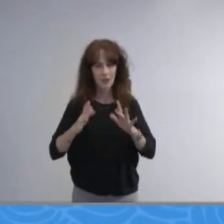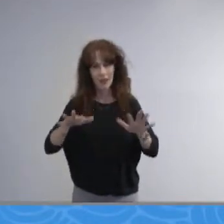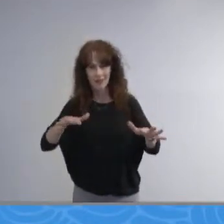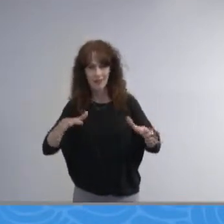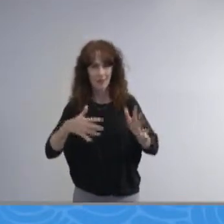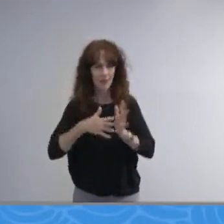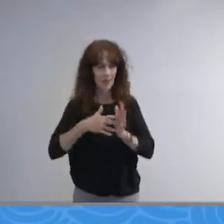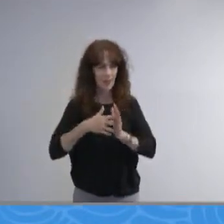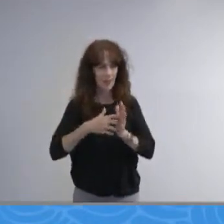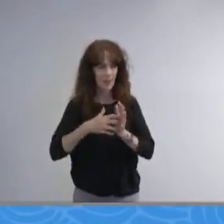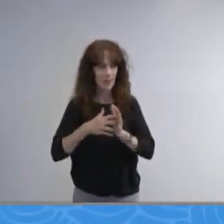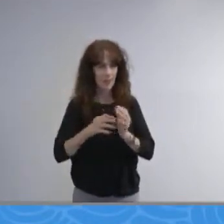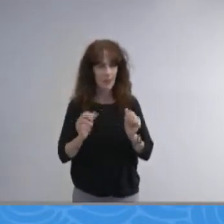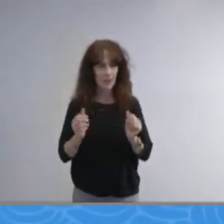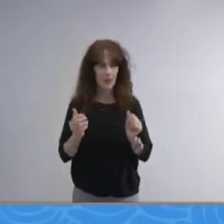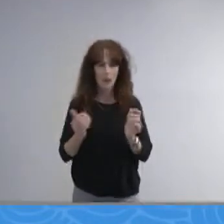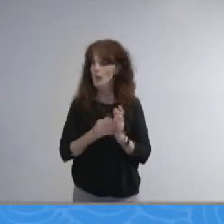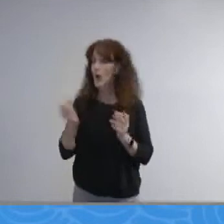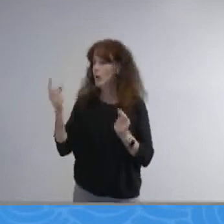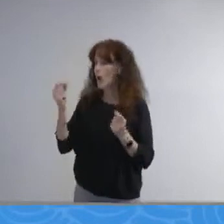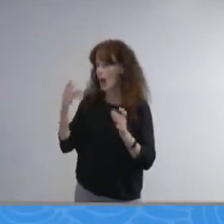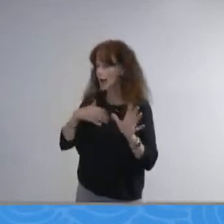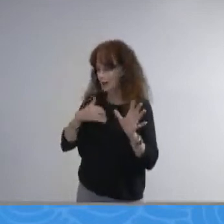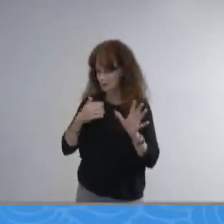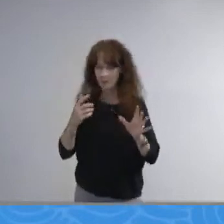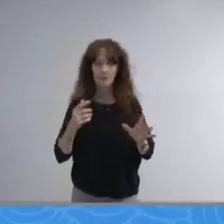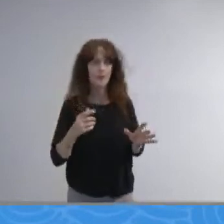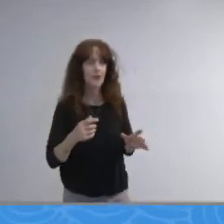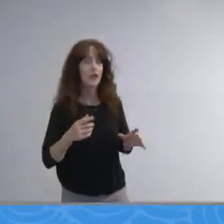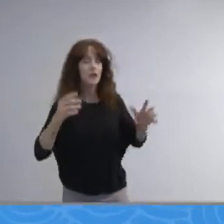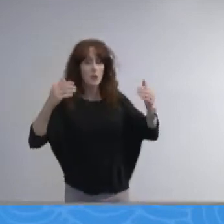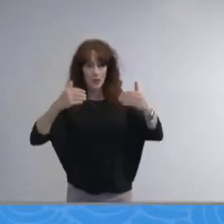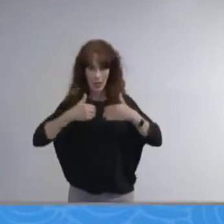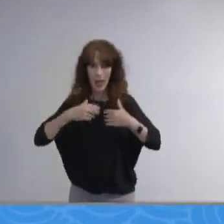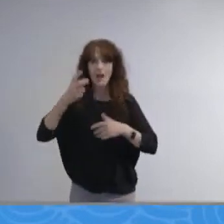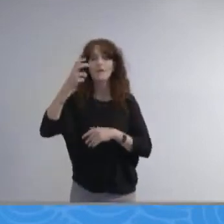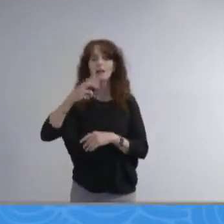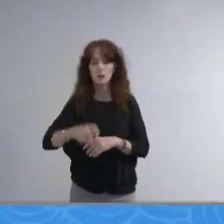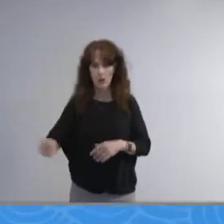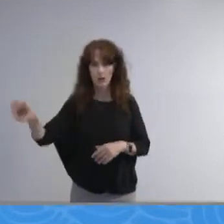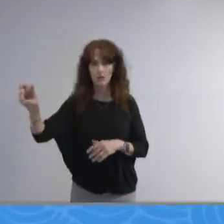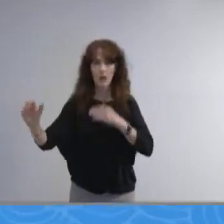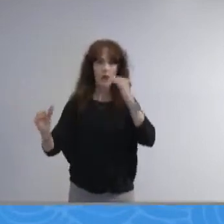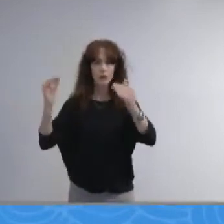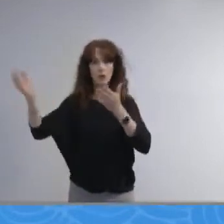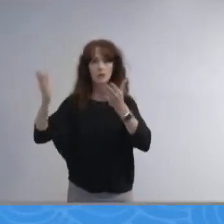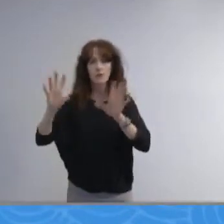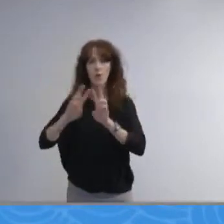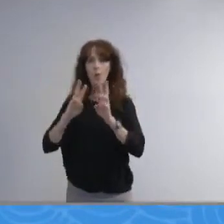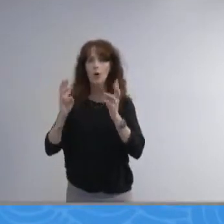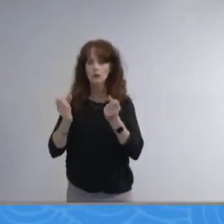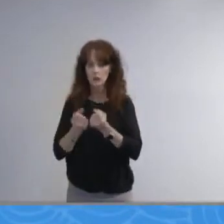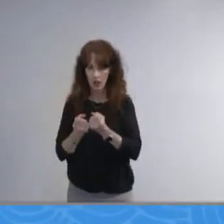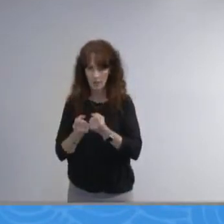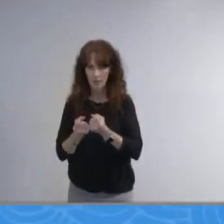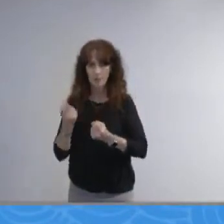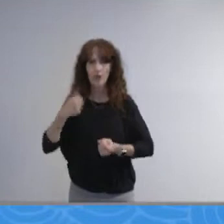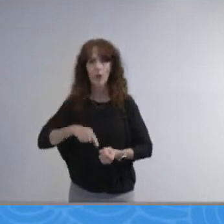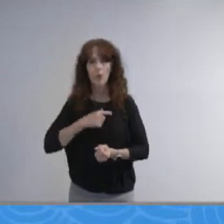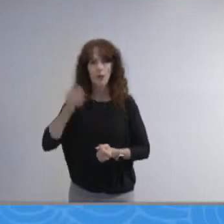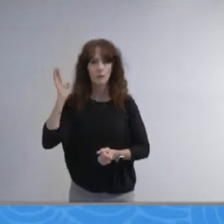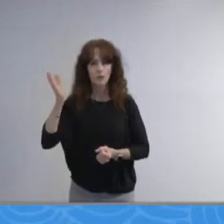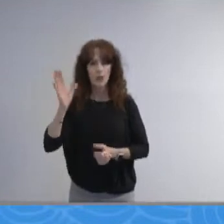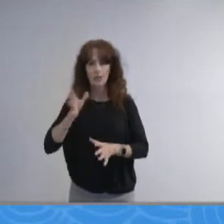Do you want me to repeat it? No, I got it. Okay. So we have a transition to adult service workshop where we present